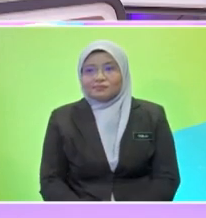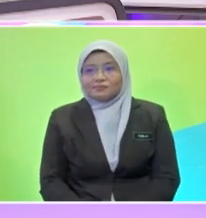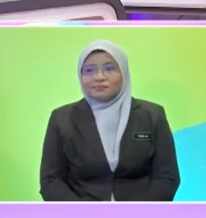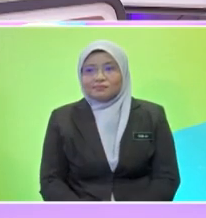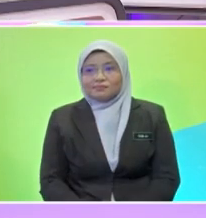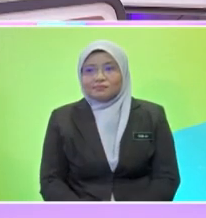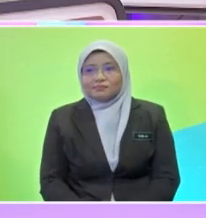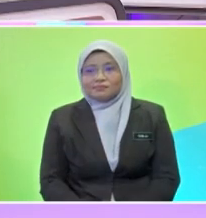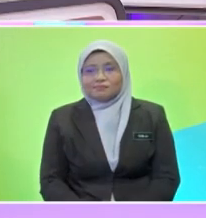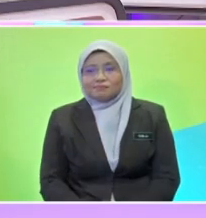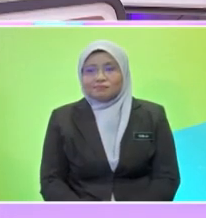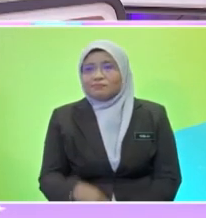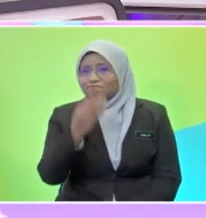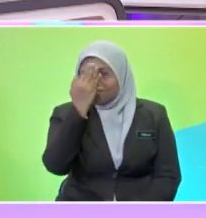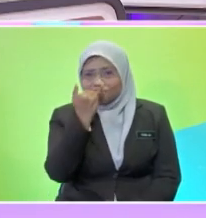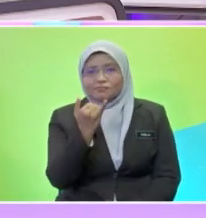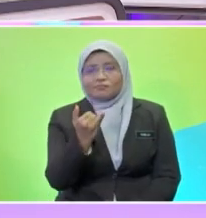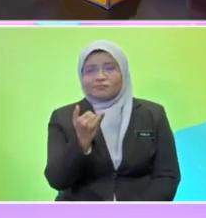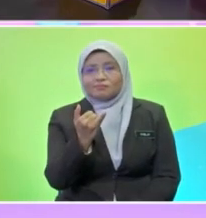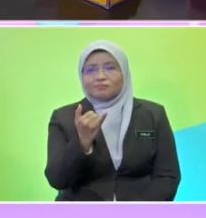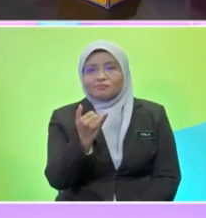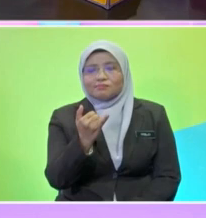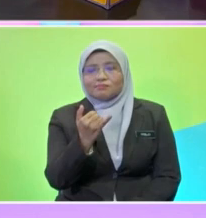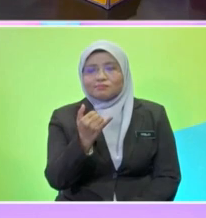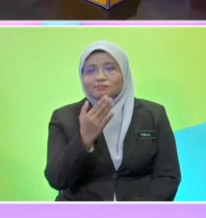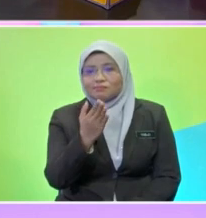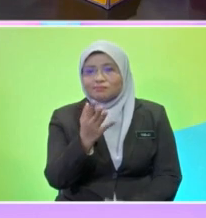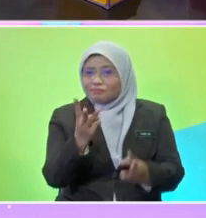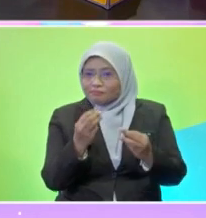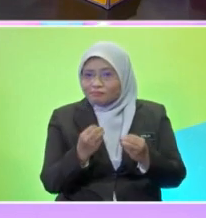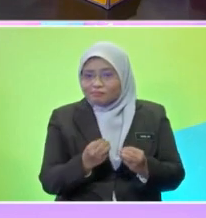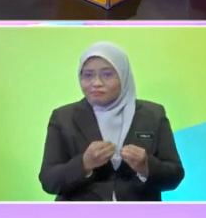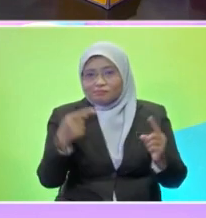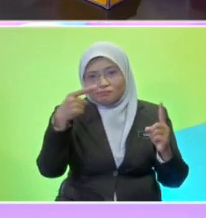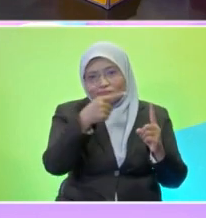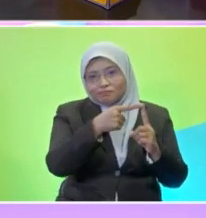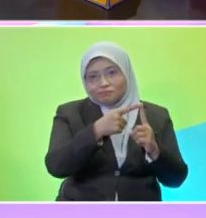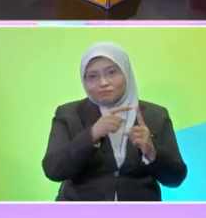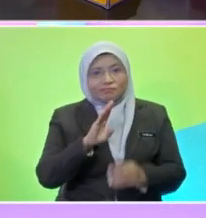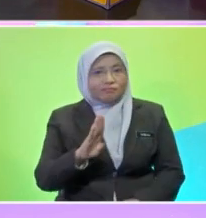please, Shifa? Yes, and turn on your mic, unmute, and share with us your question. Why?